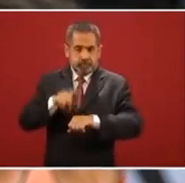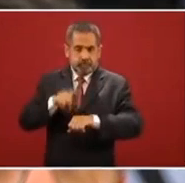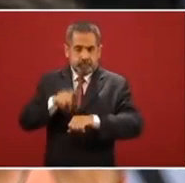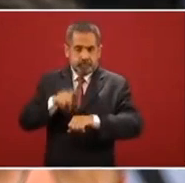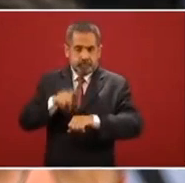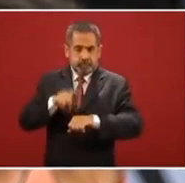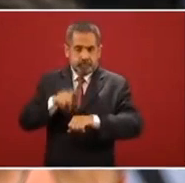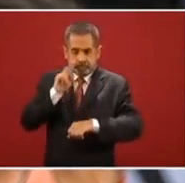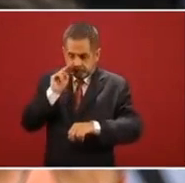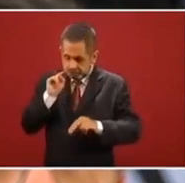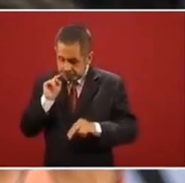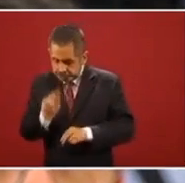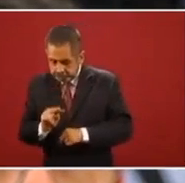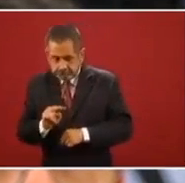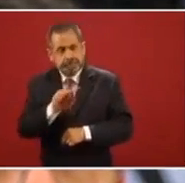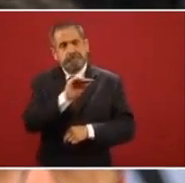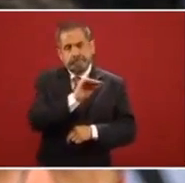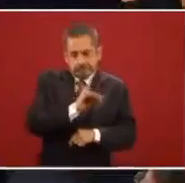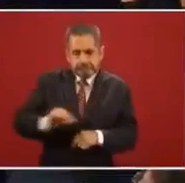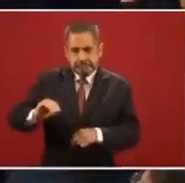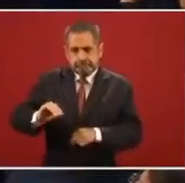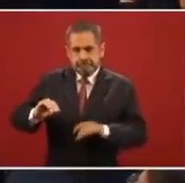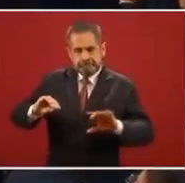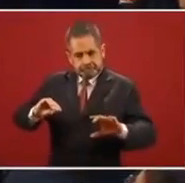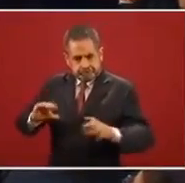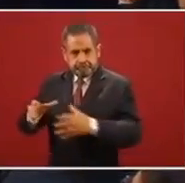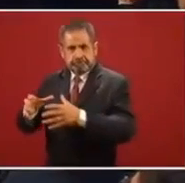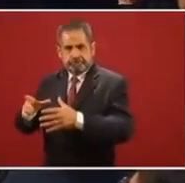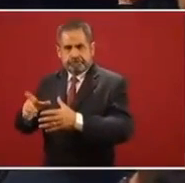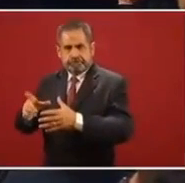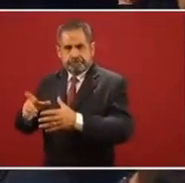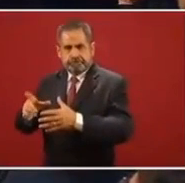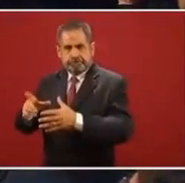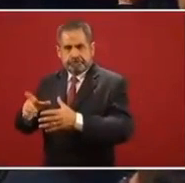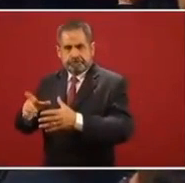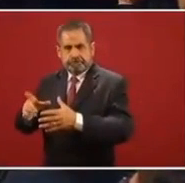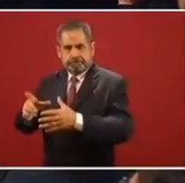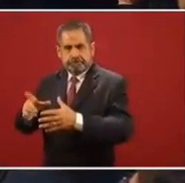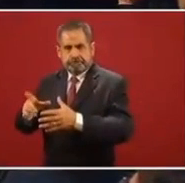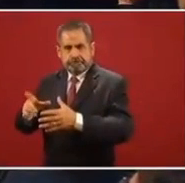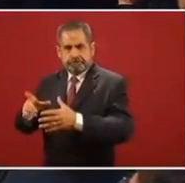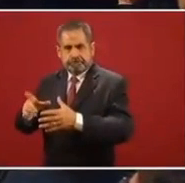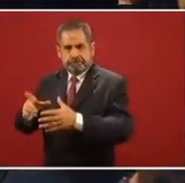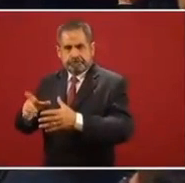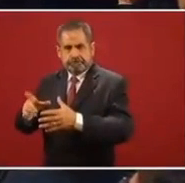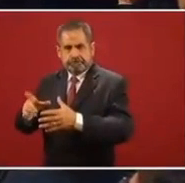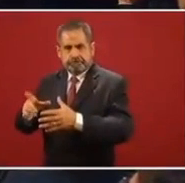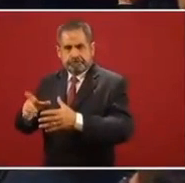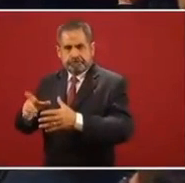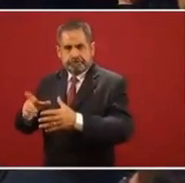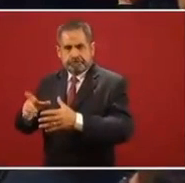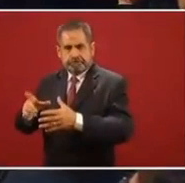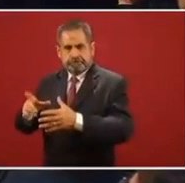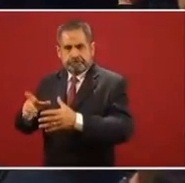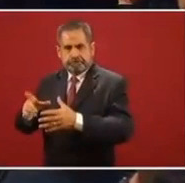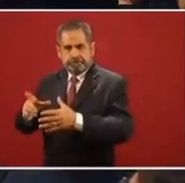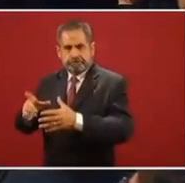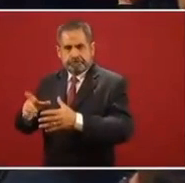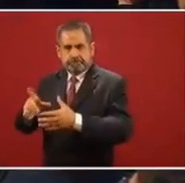references, fueron integradas al catálogo de instalaciones were then integrated into our